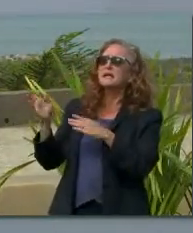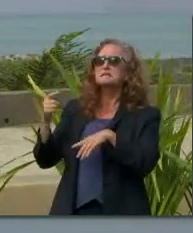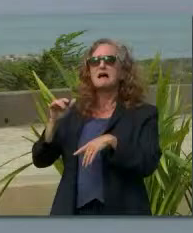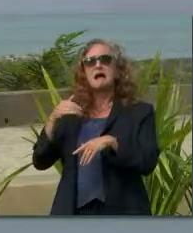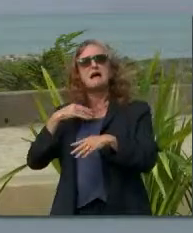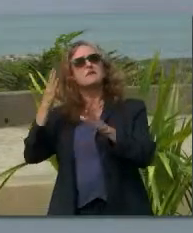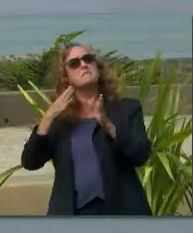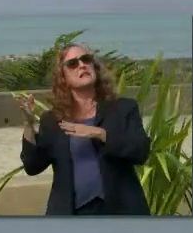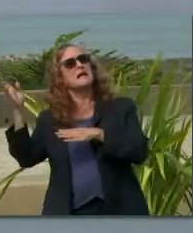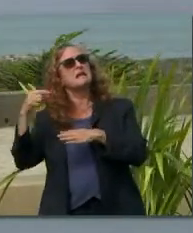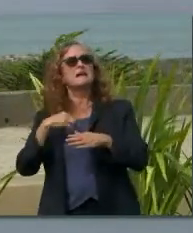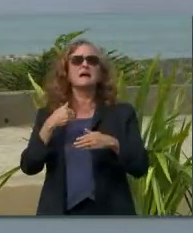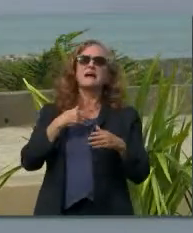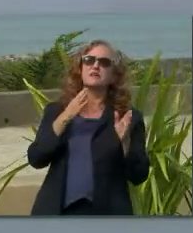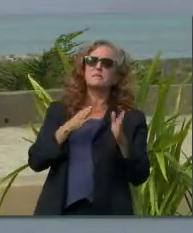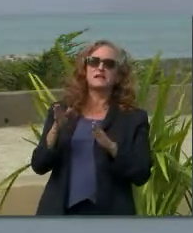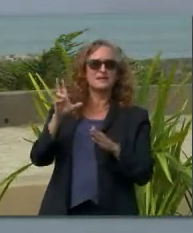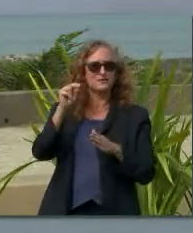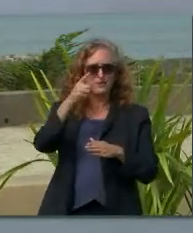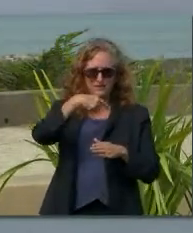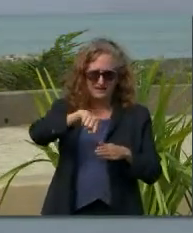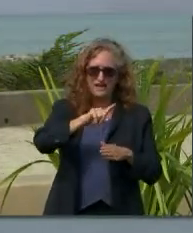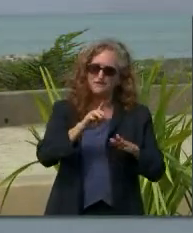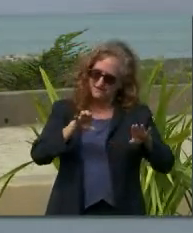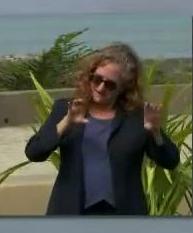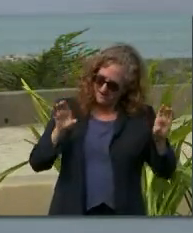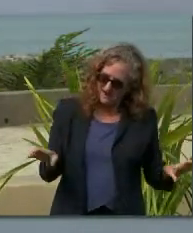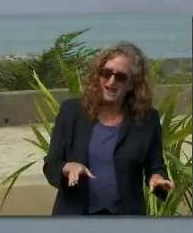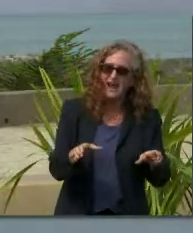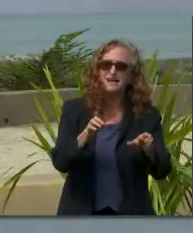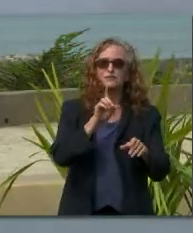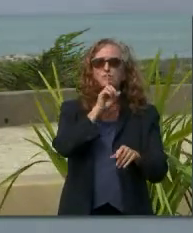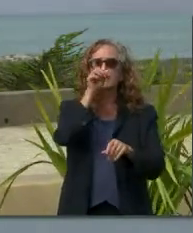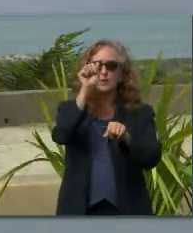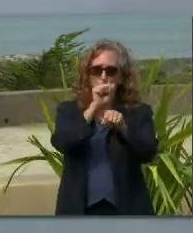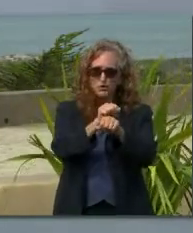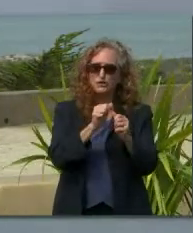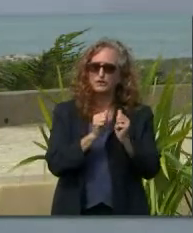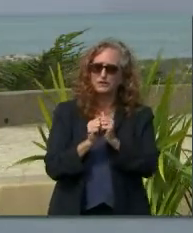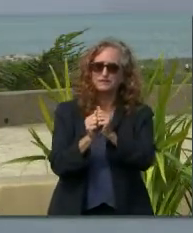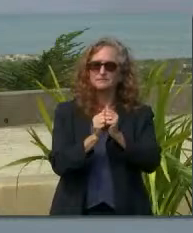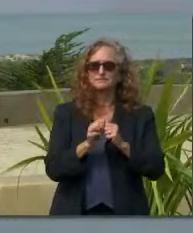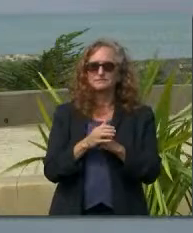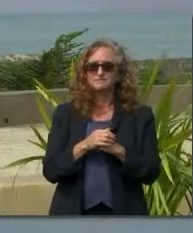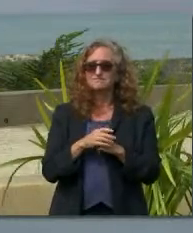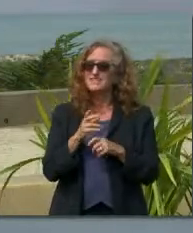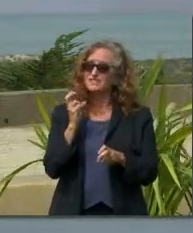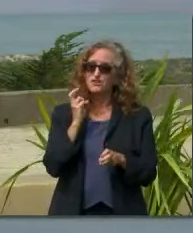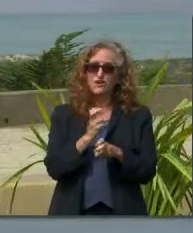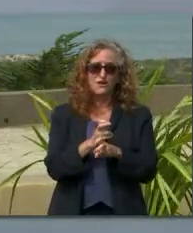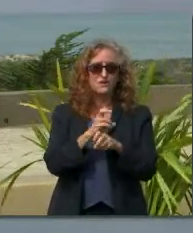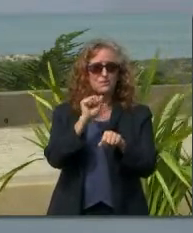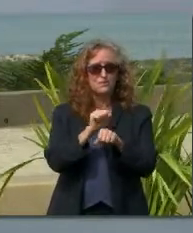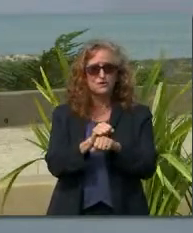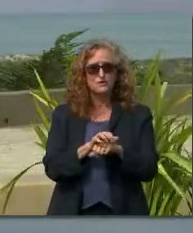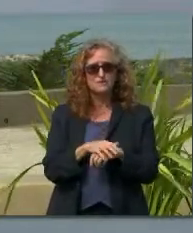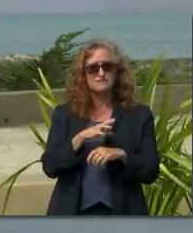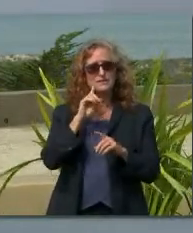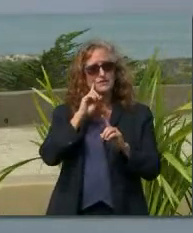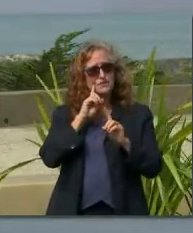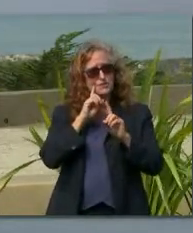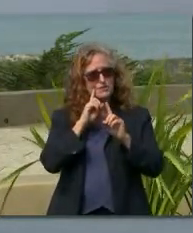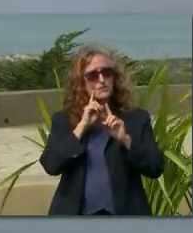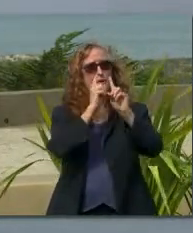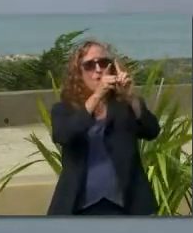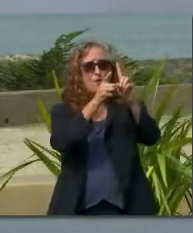I've got this or I got that. These folks are doing the real work. And that's hard. It's just stubborn. To reach these goals,